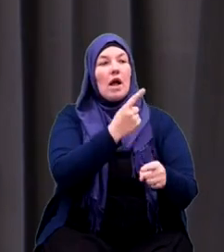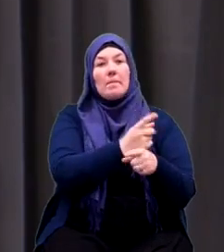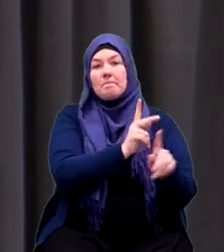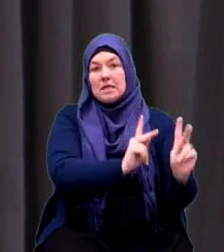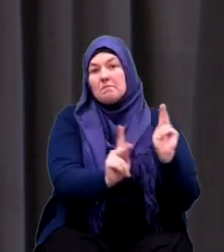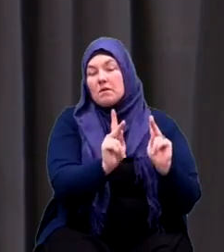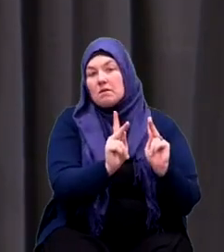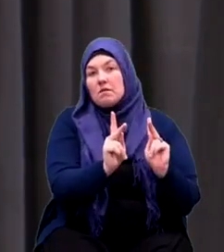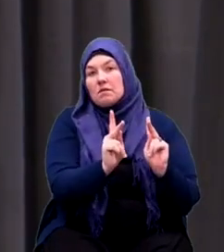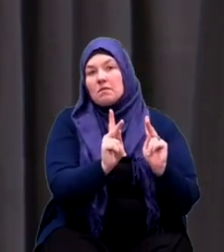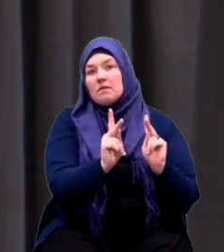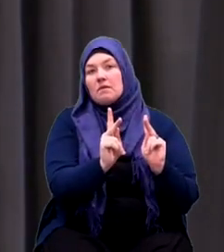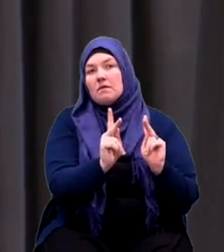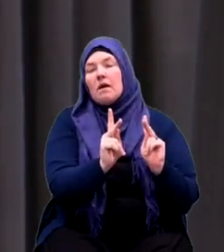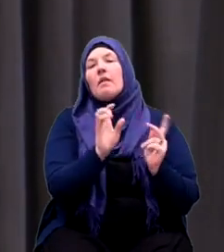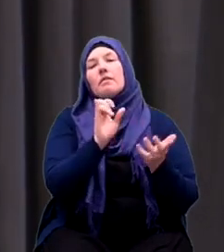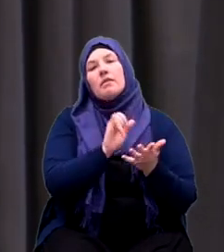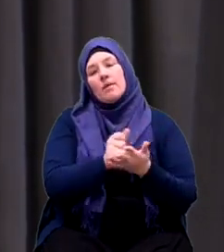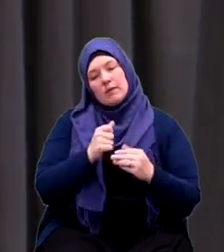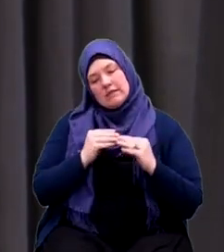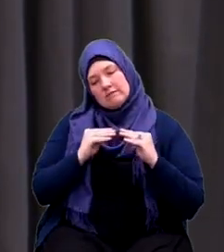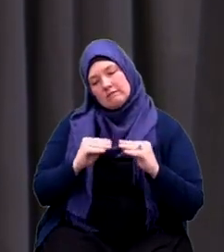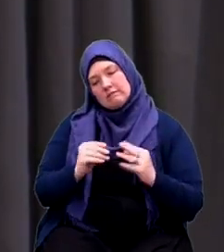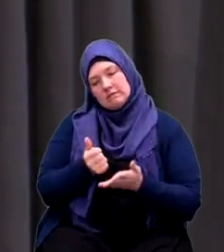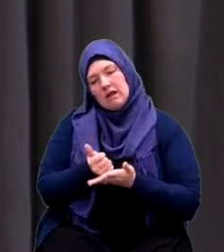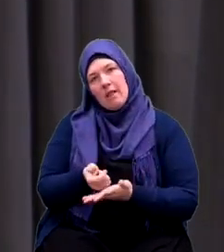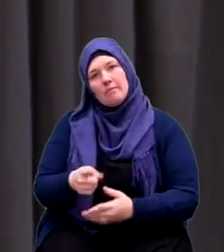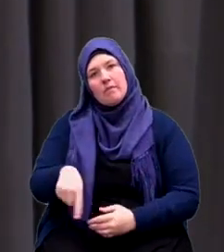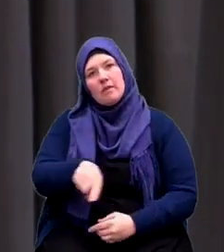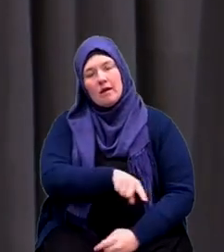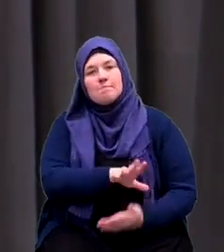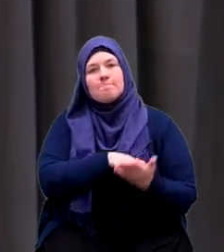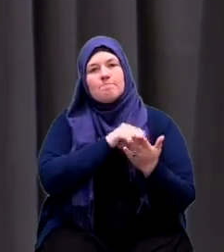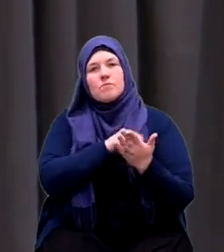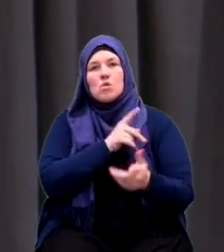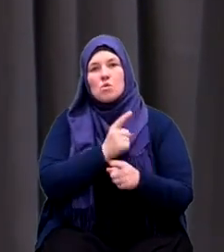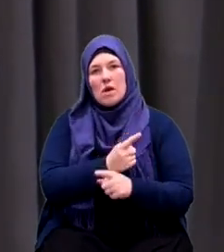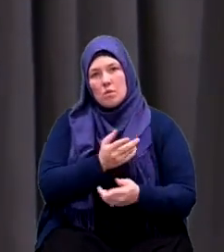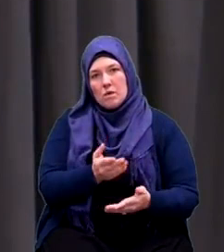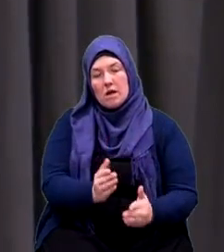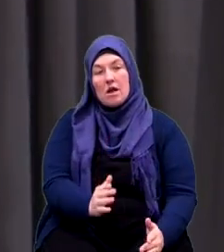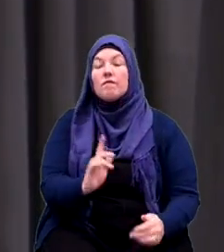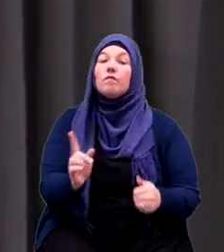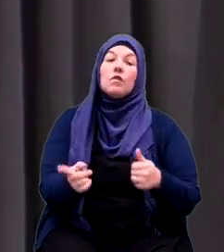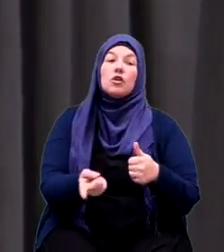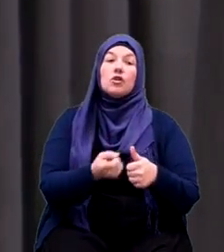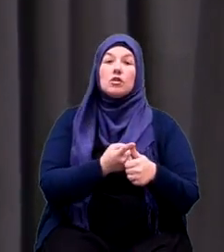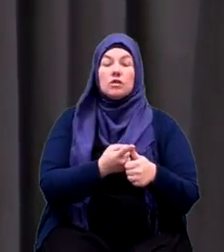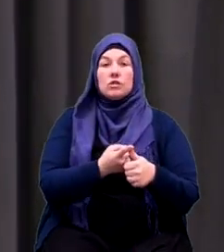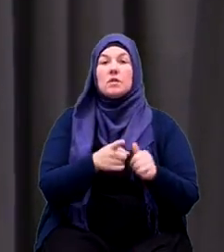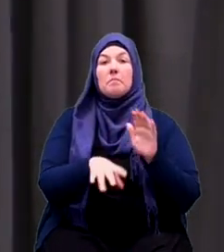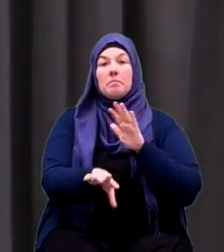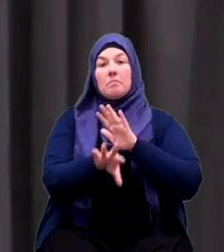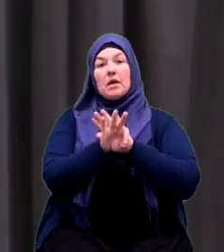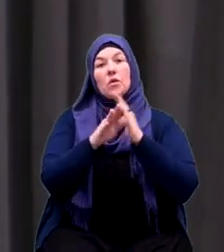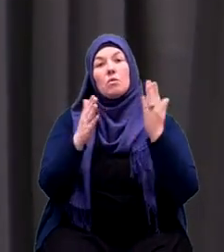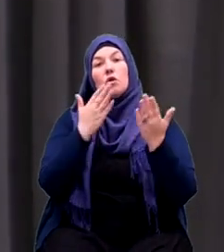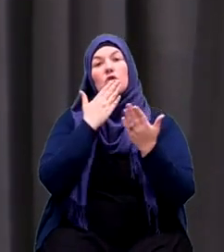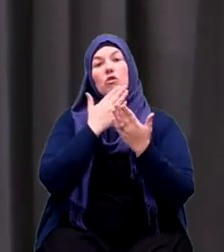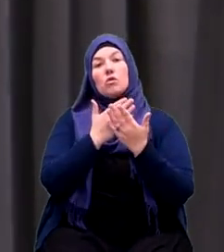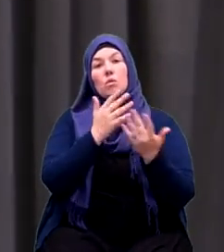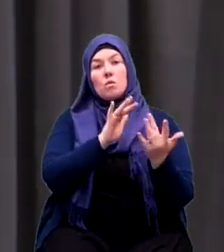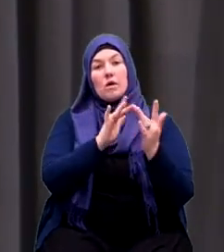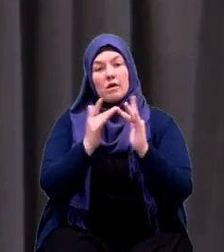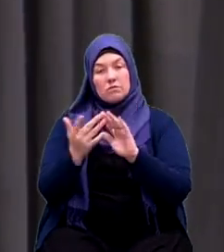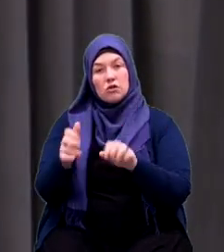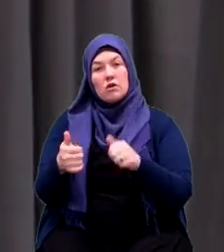sources? This is something we need to help them with. We need to help them with choosing what good